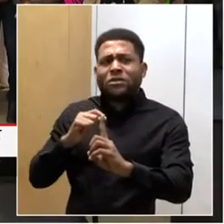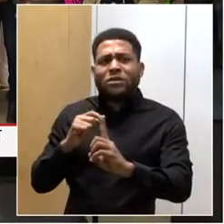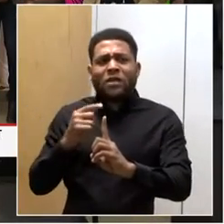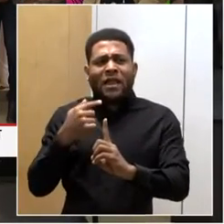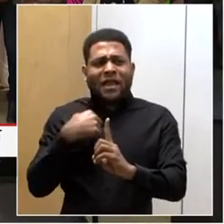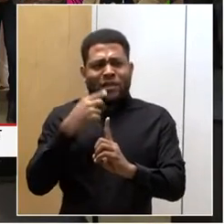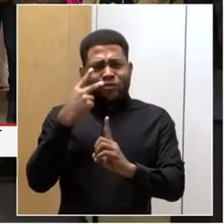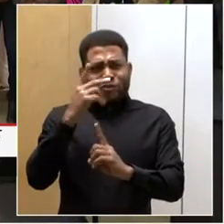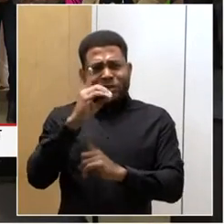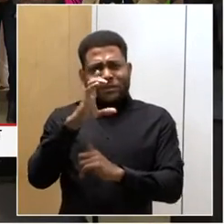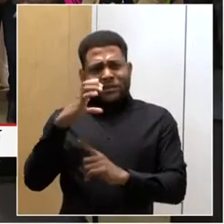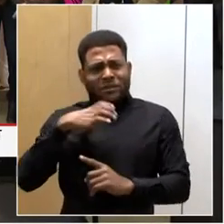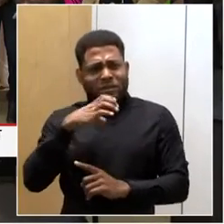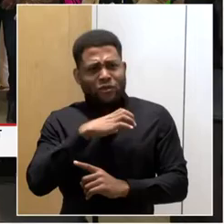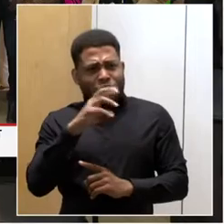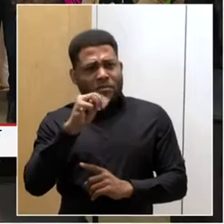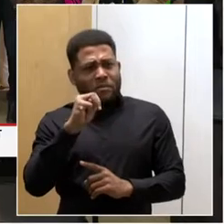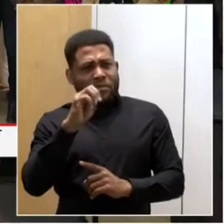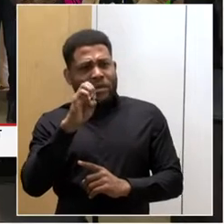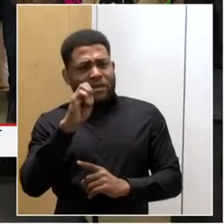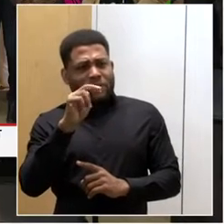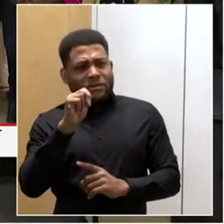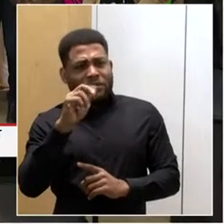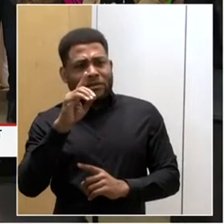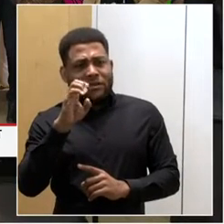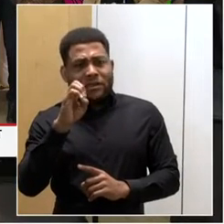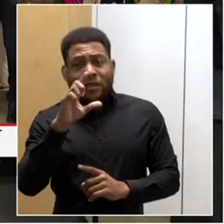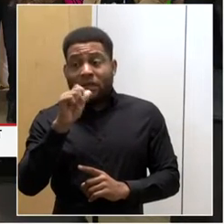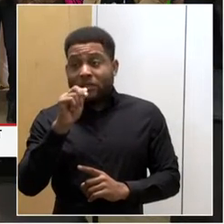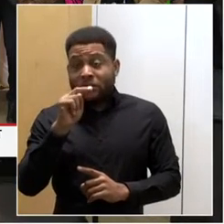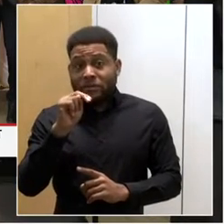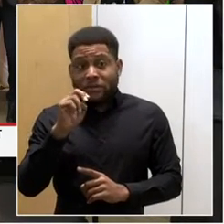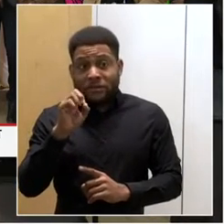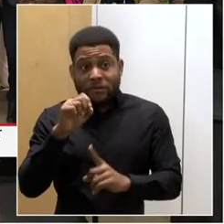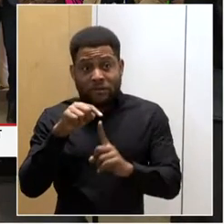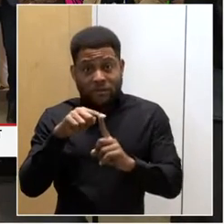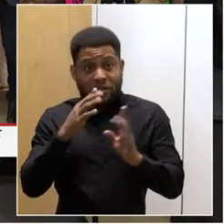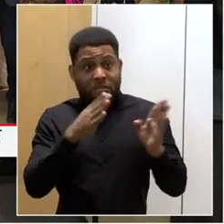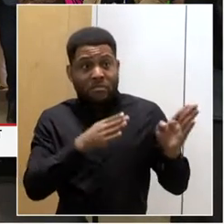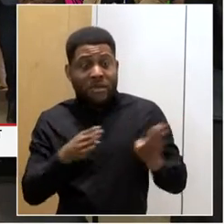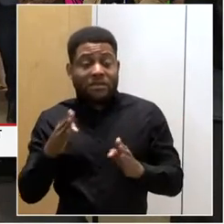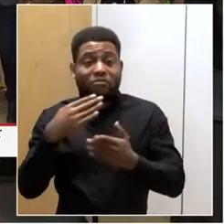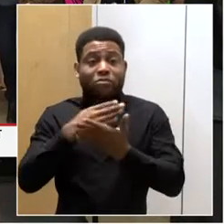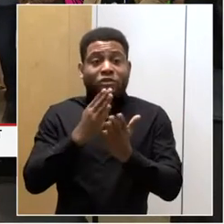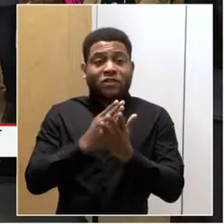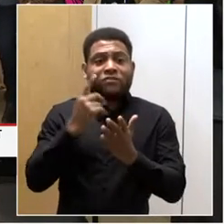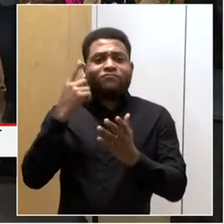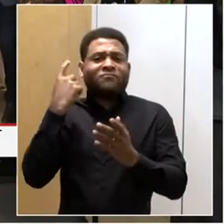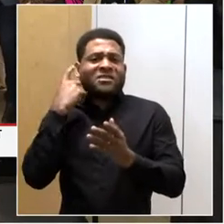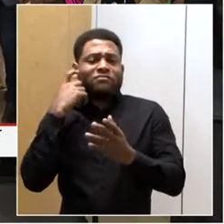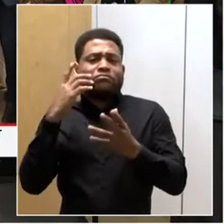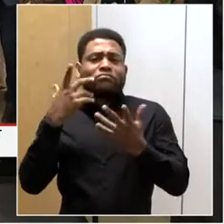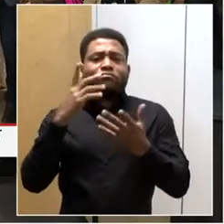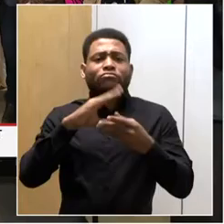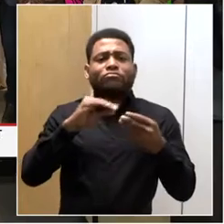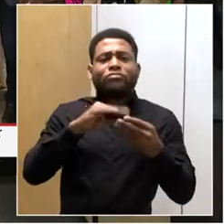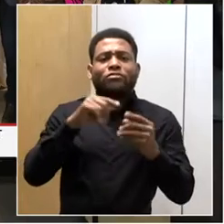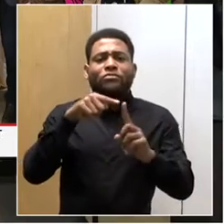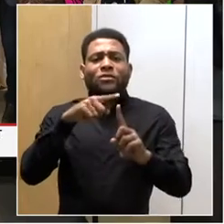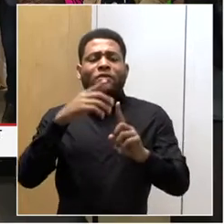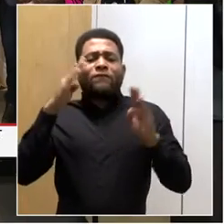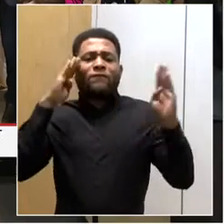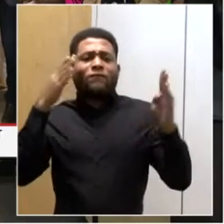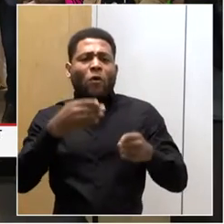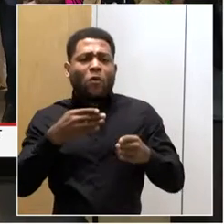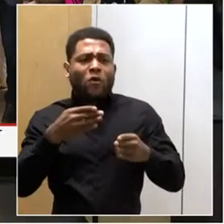Mendelson's newsletter regarding his plans for the budget, and specifically his assertion that